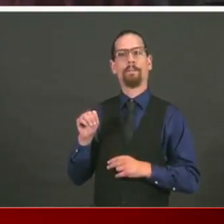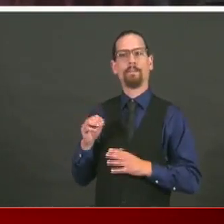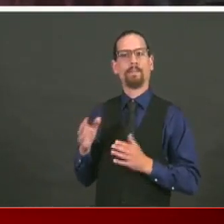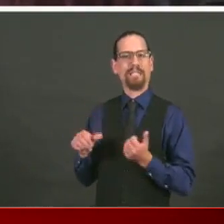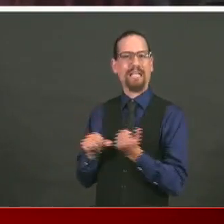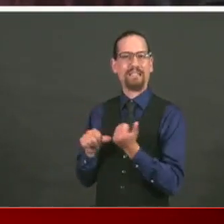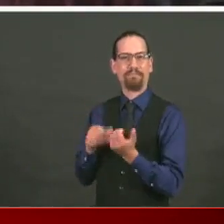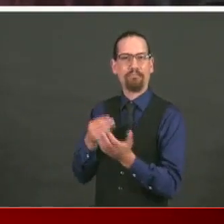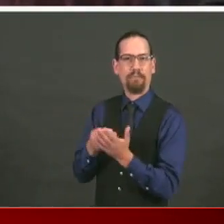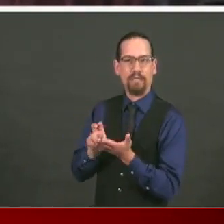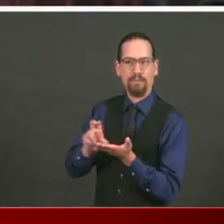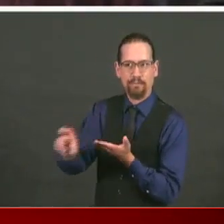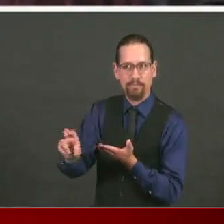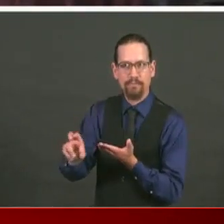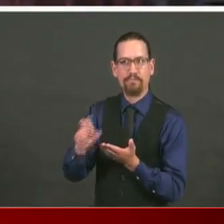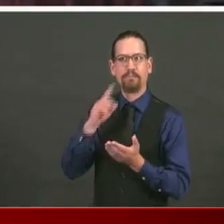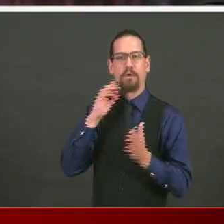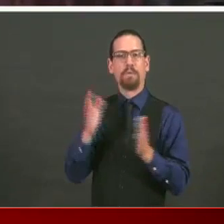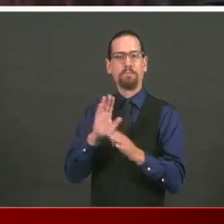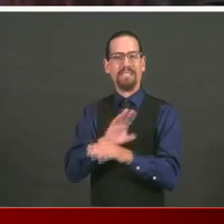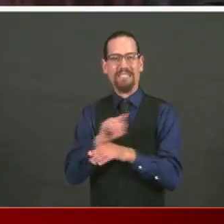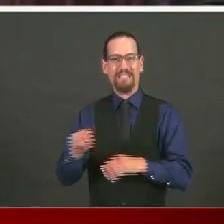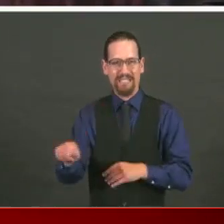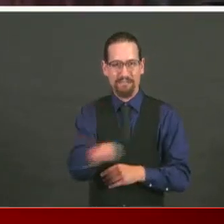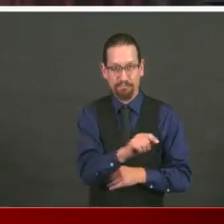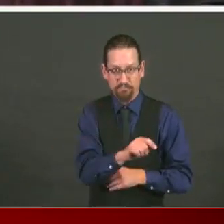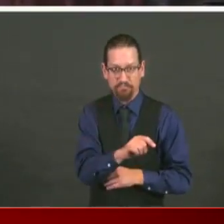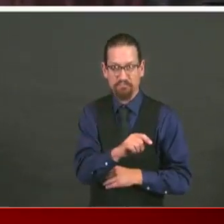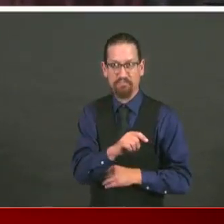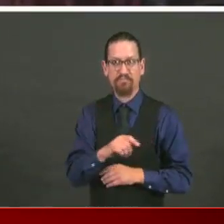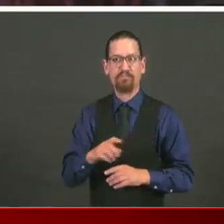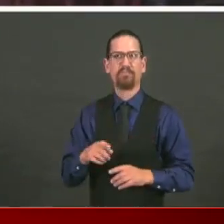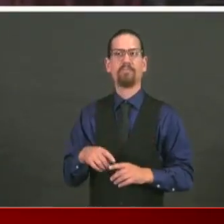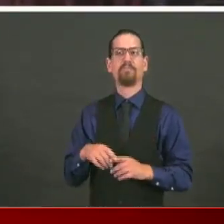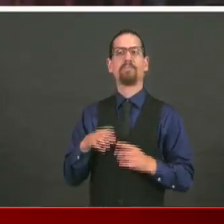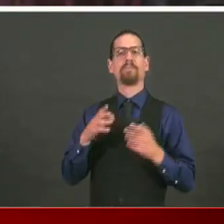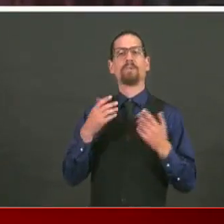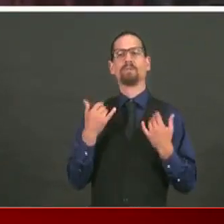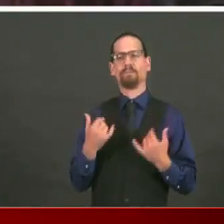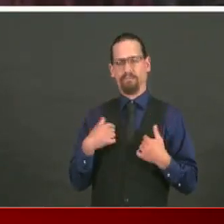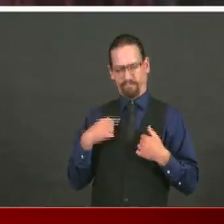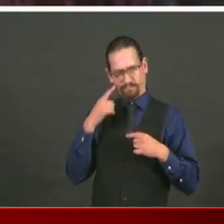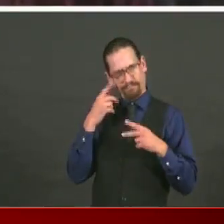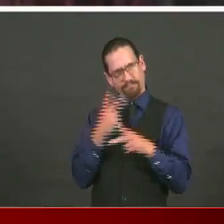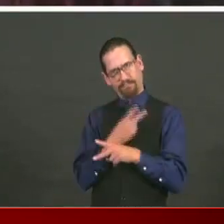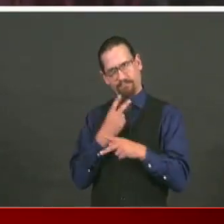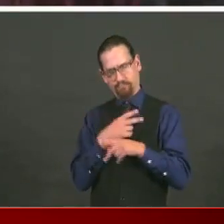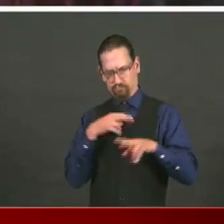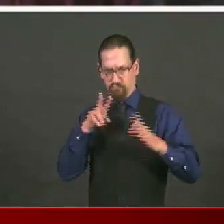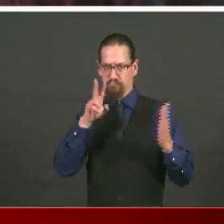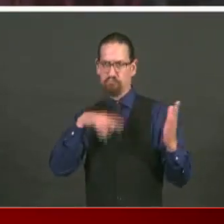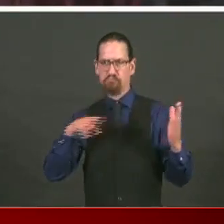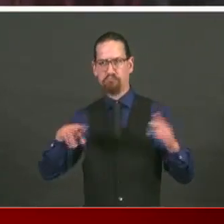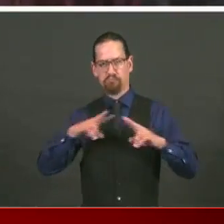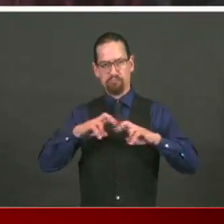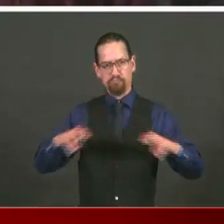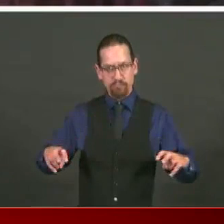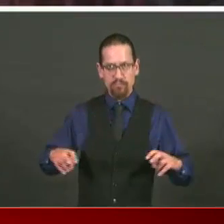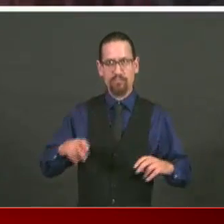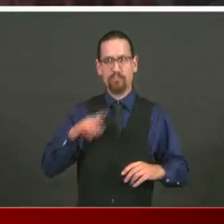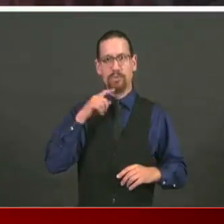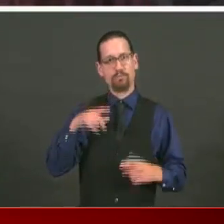businesses. Mm-hmm. And the theme that I get out of it is that you want to position Rhode Island going